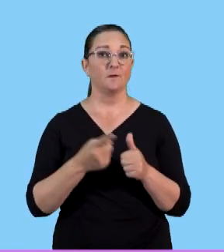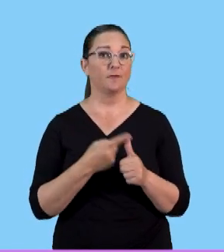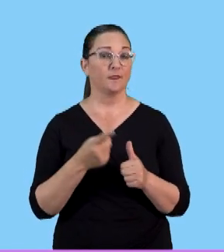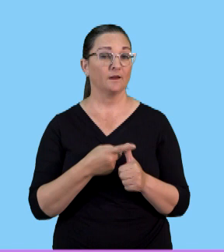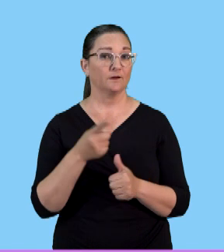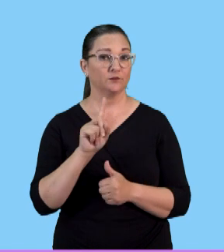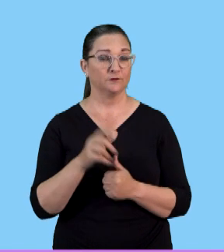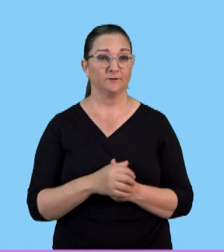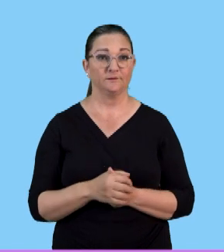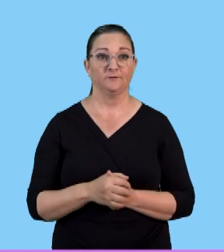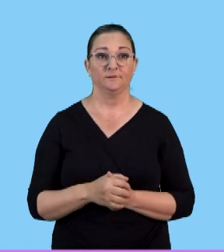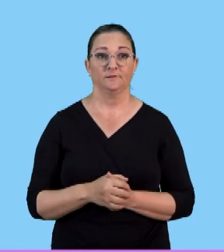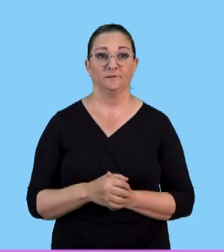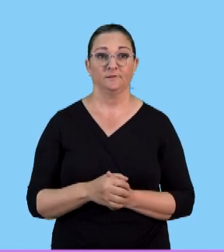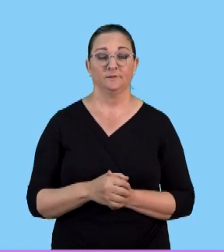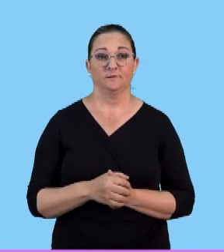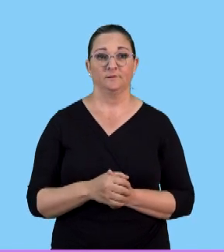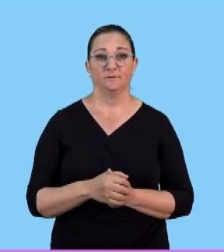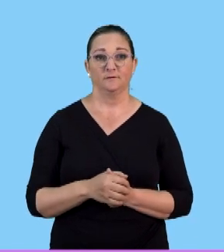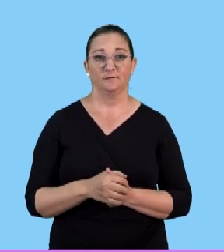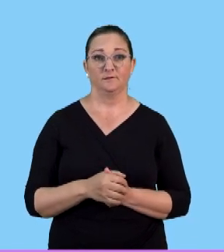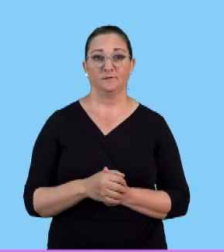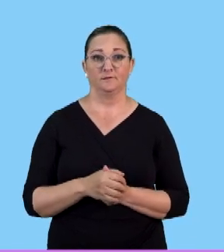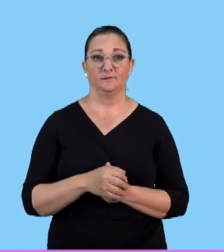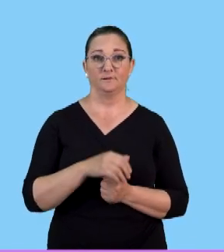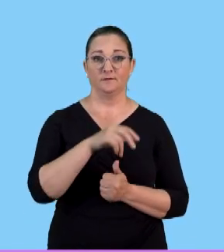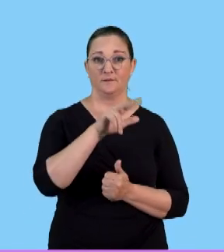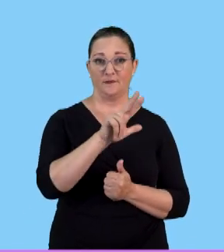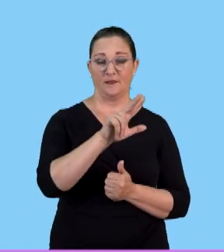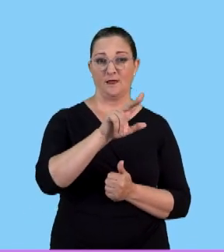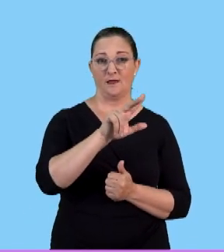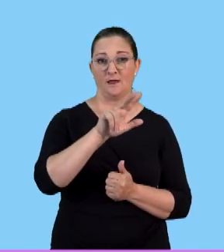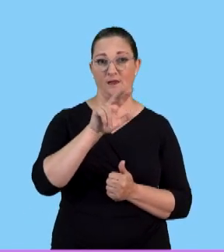5,590. So this gives you a total amount of